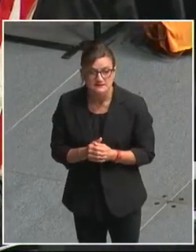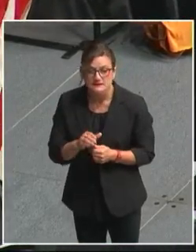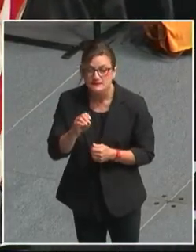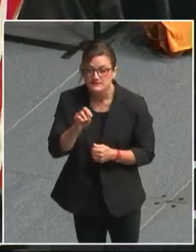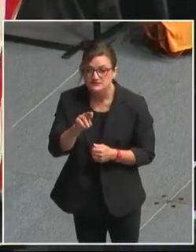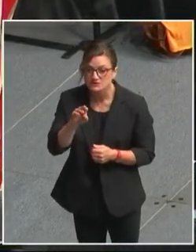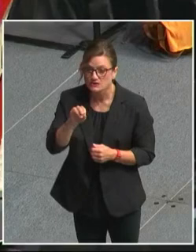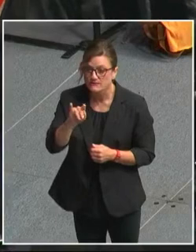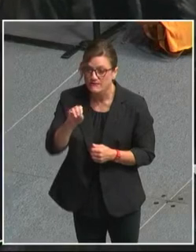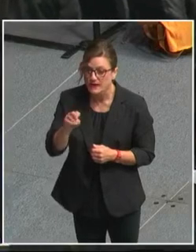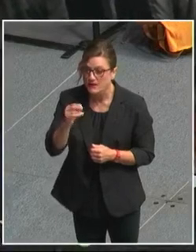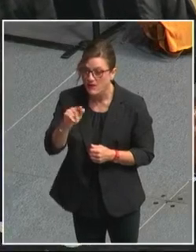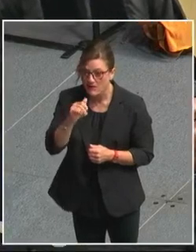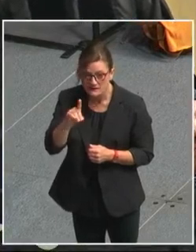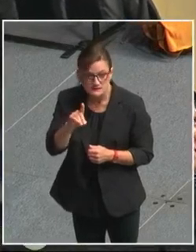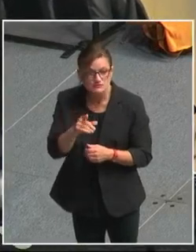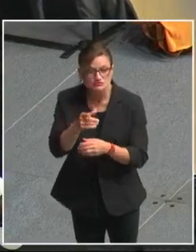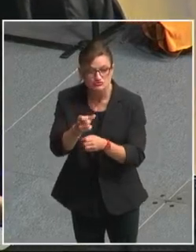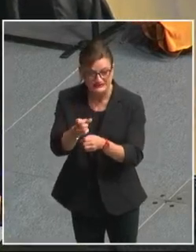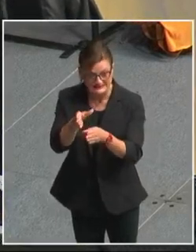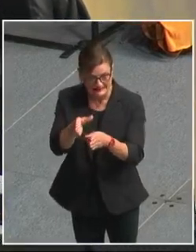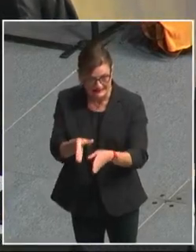Mr. Mike Hawley, trustee.